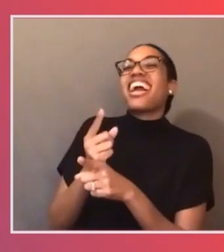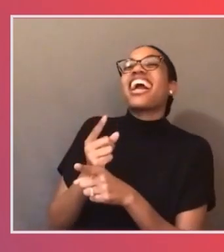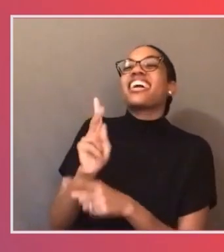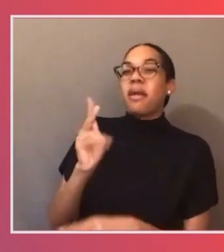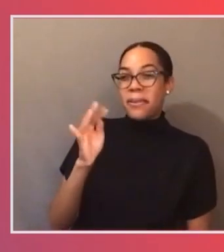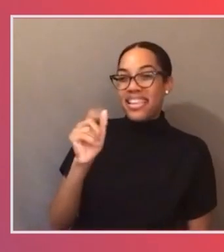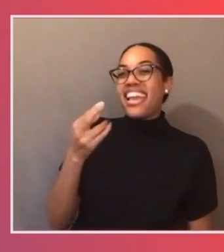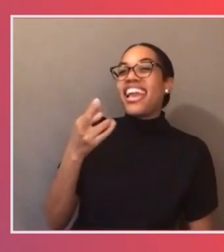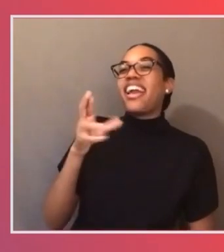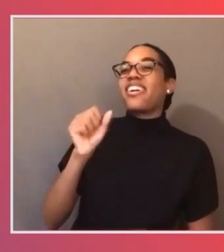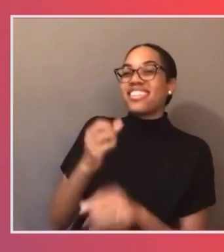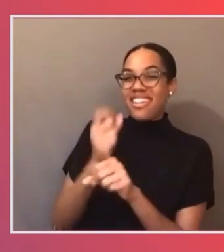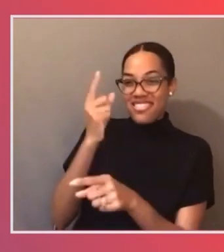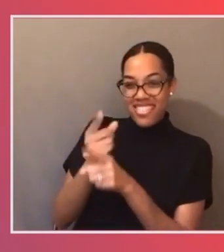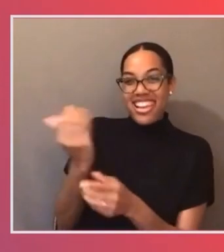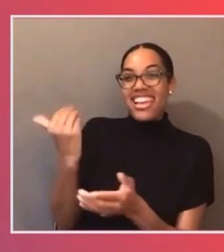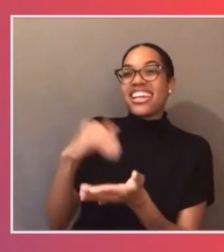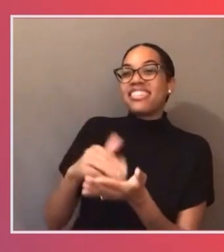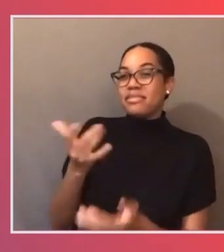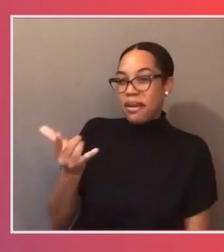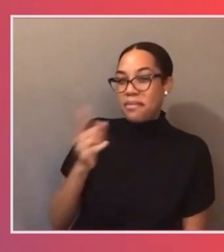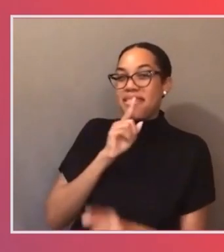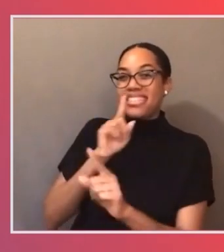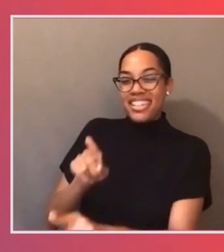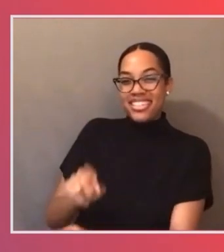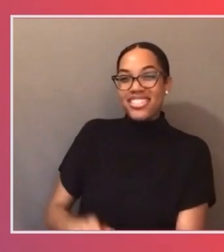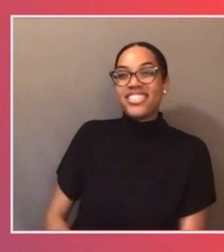stuff. Very impressive. Very